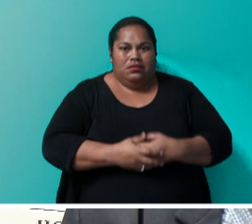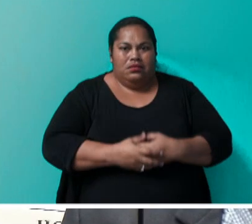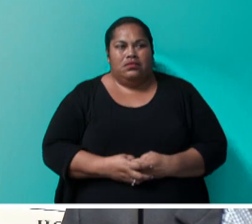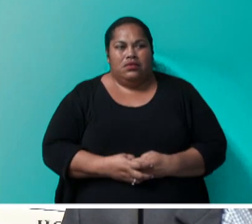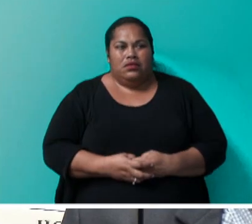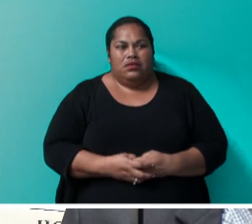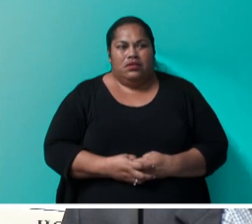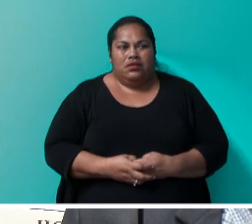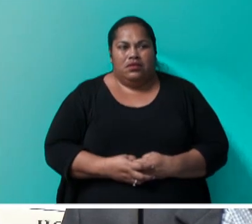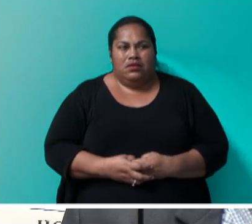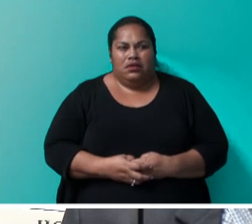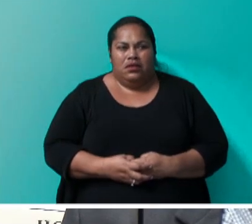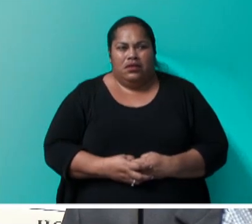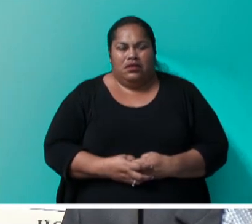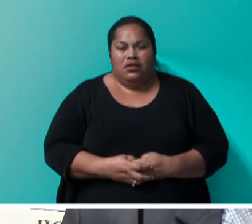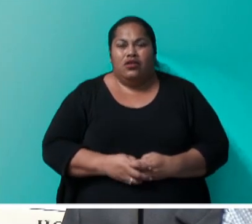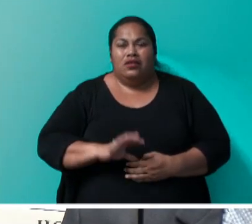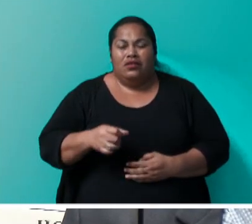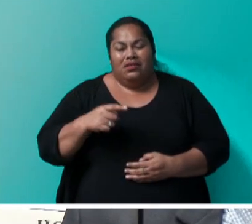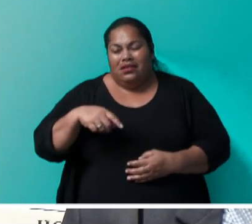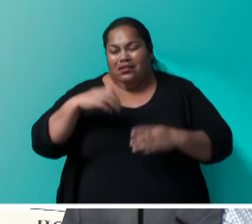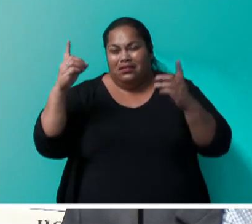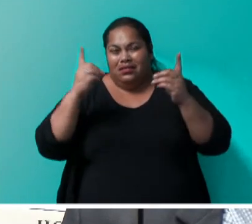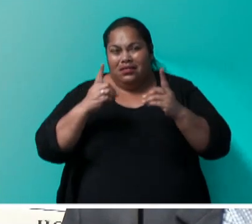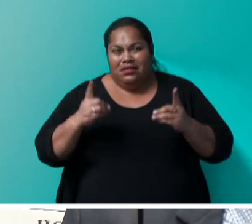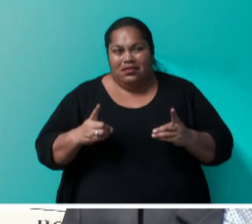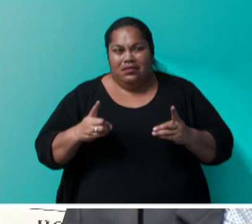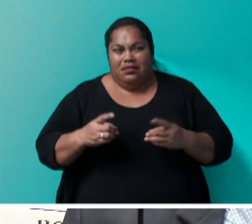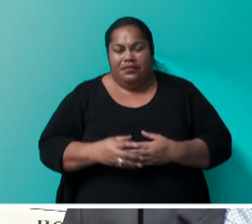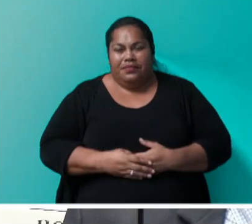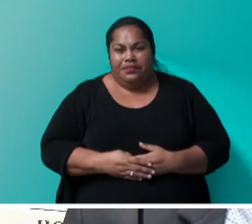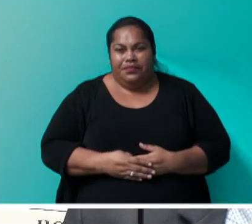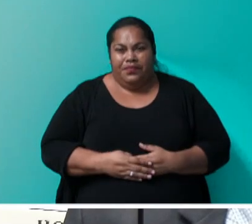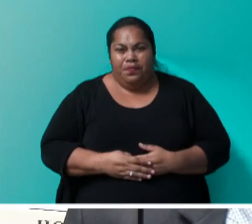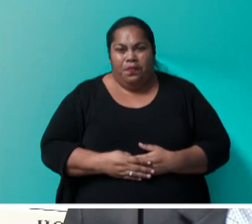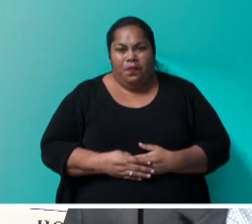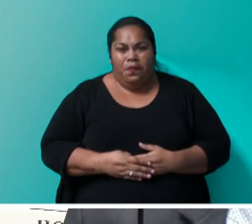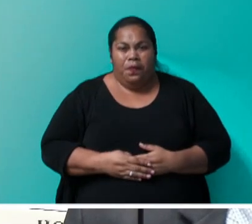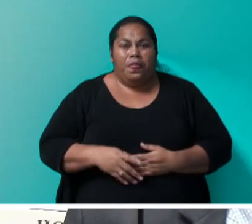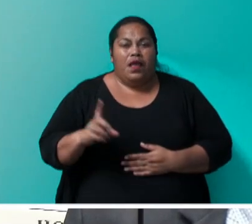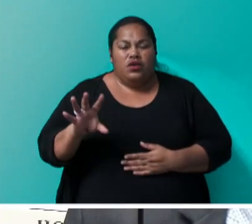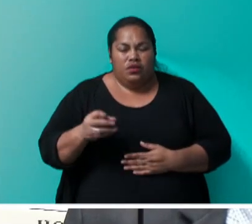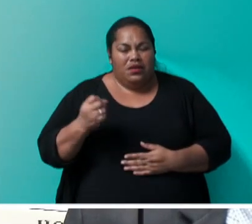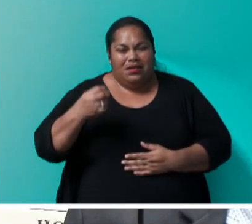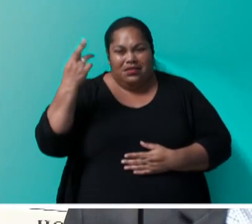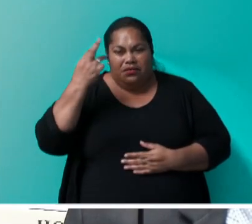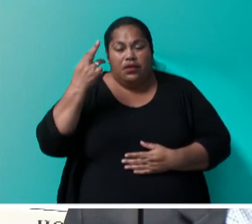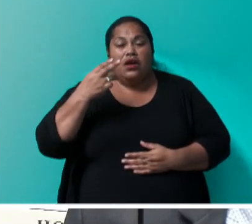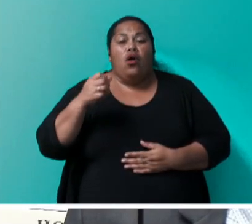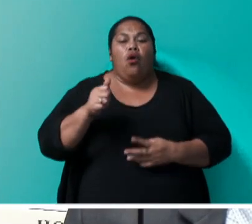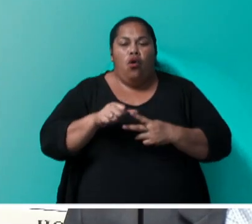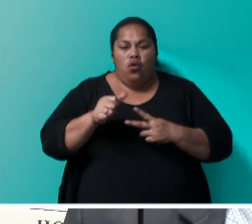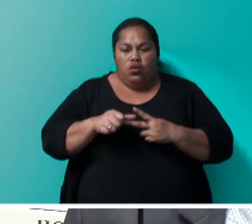without a major redesign would pose a significant safety risk. Mr. Speaker, so we are also